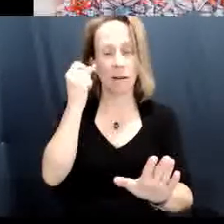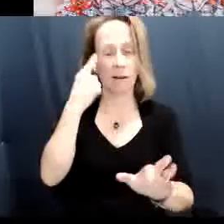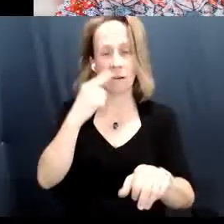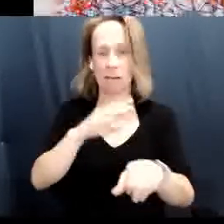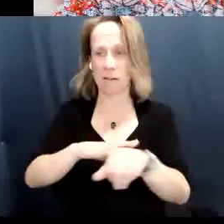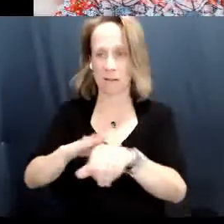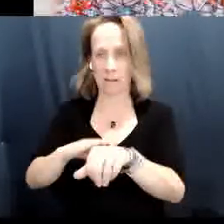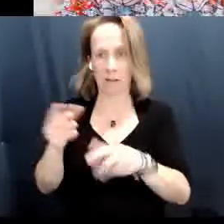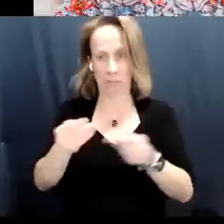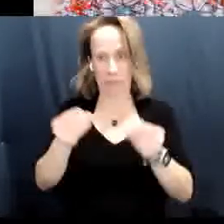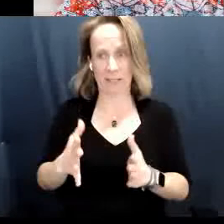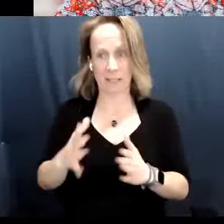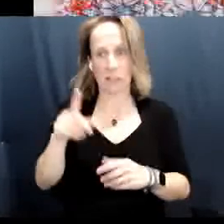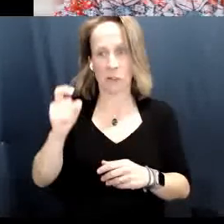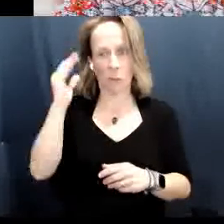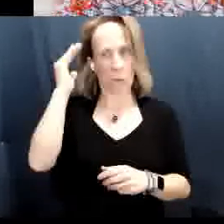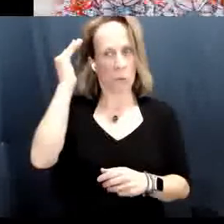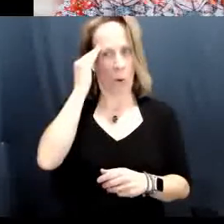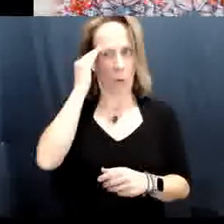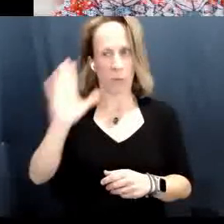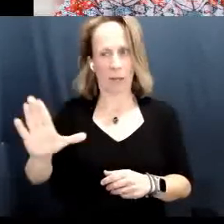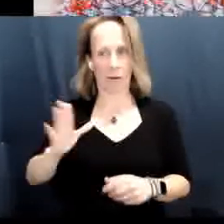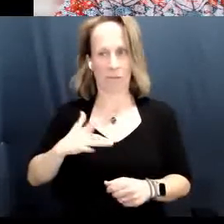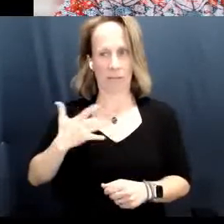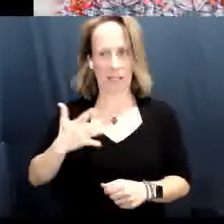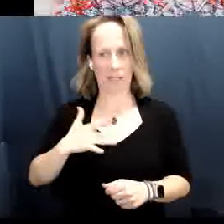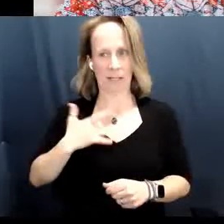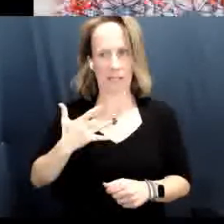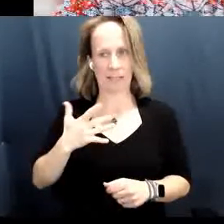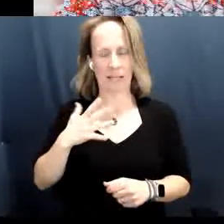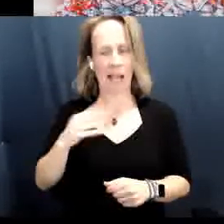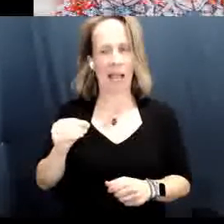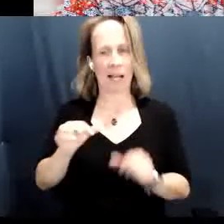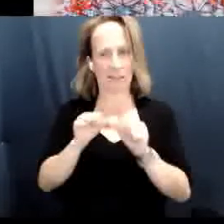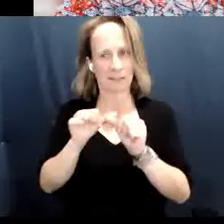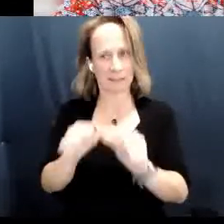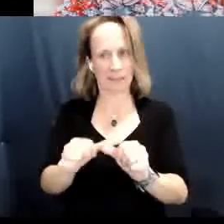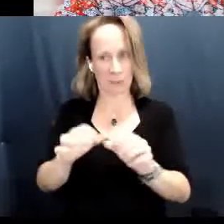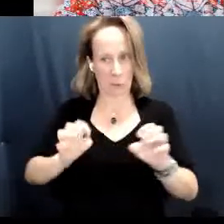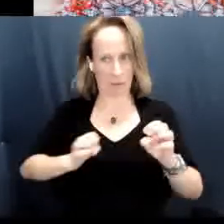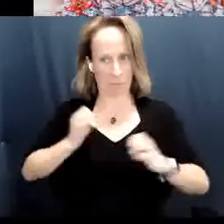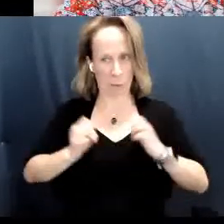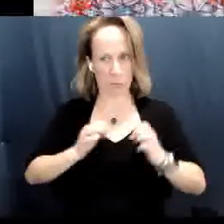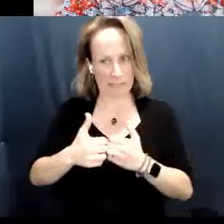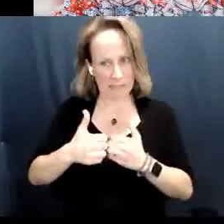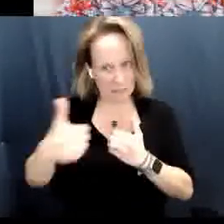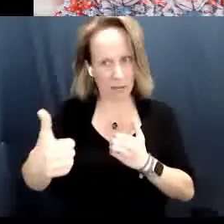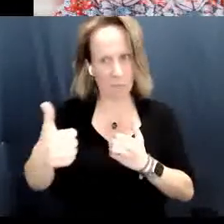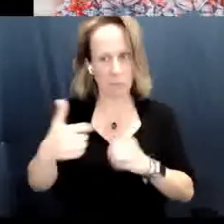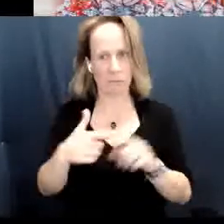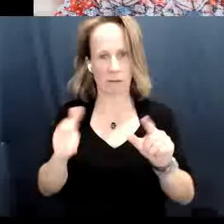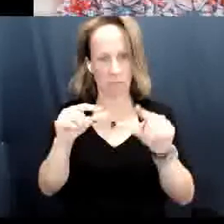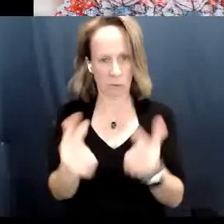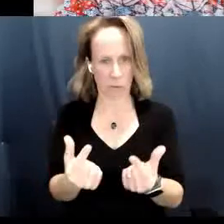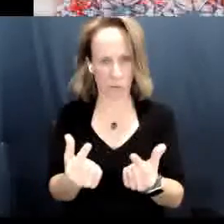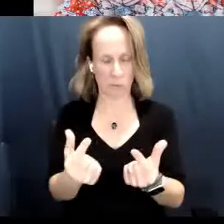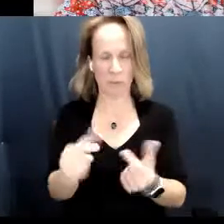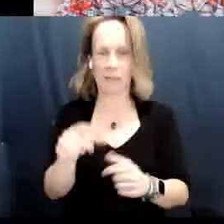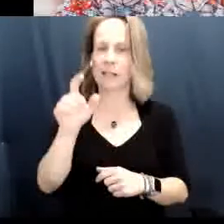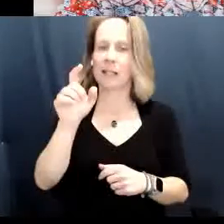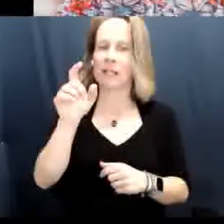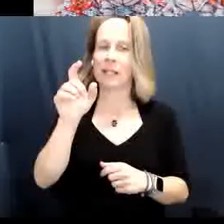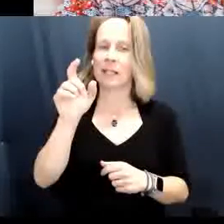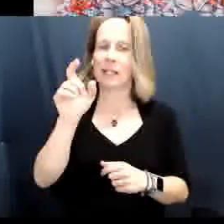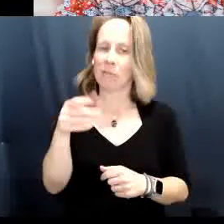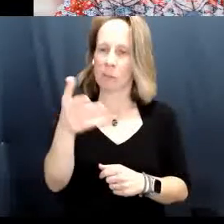more aware of their own emotions and remain emotionally separate from the group. They have to remain professional and be there as a calm and